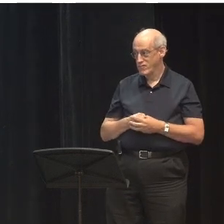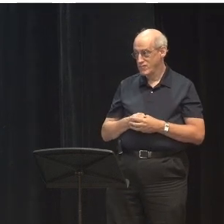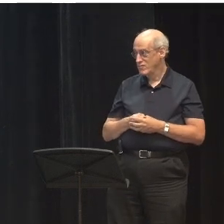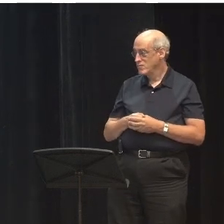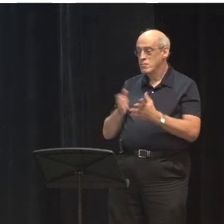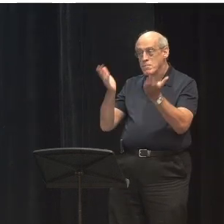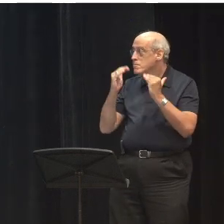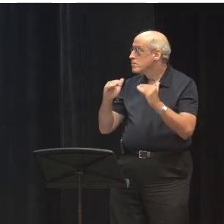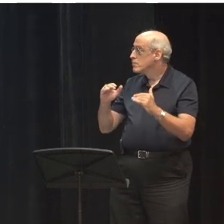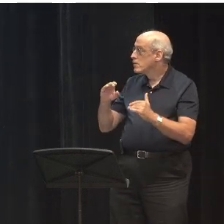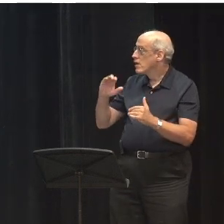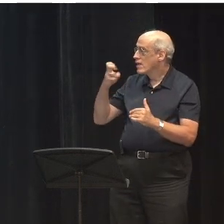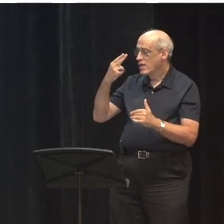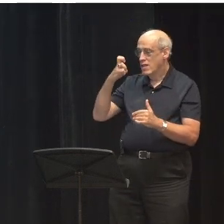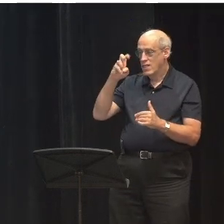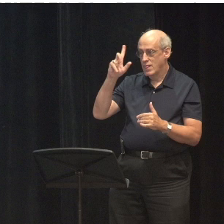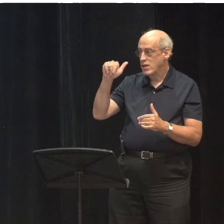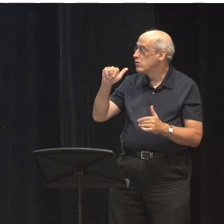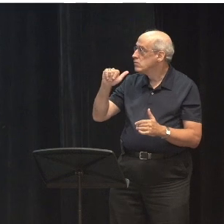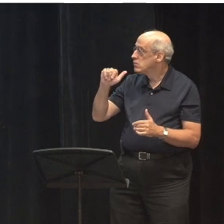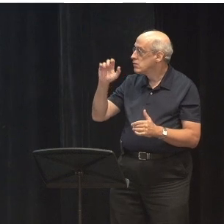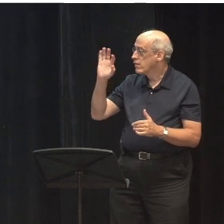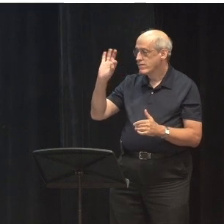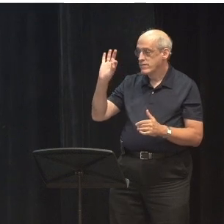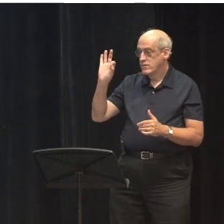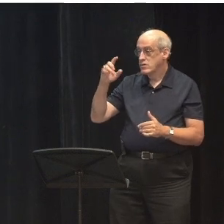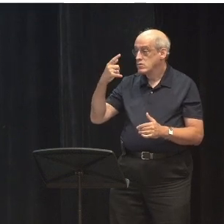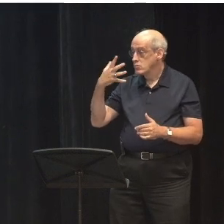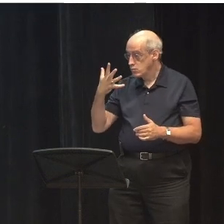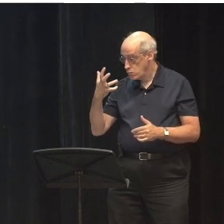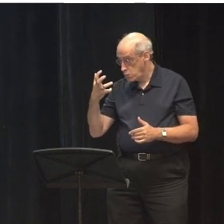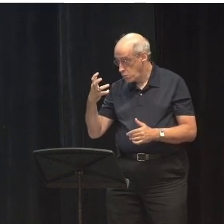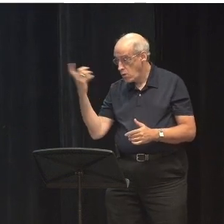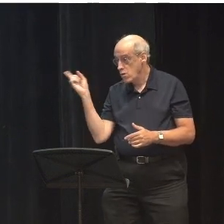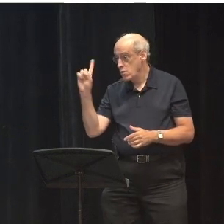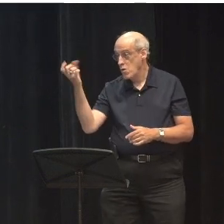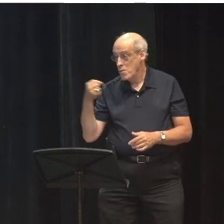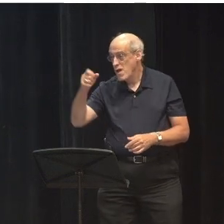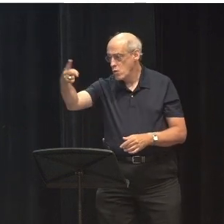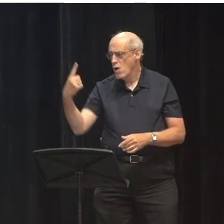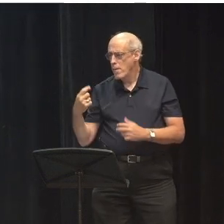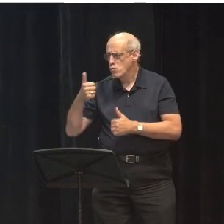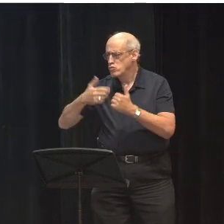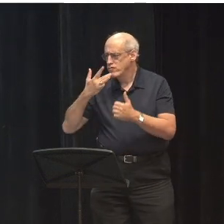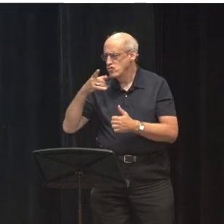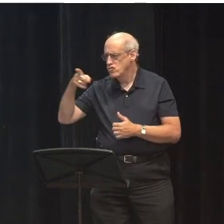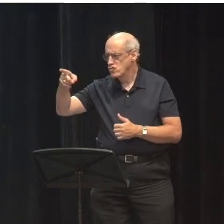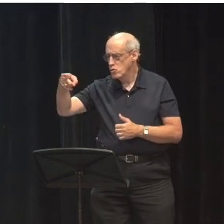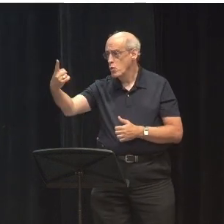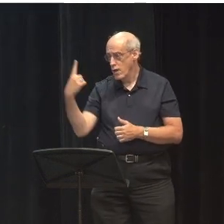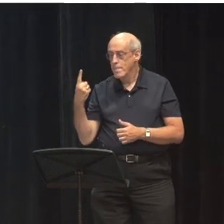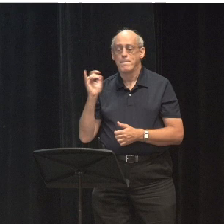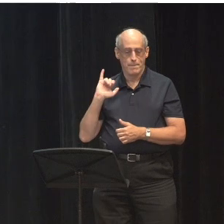Okay. Helena Fazera? Helena, would you like to brought to you, or would you like to come down? Thank